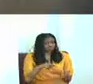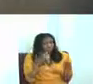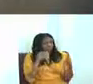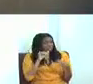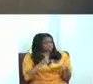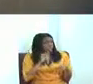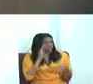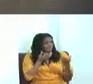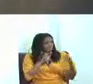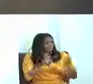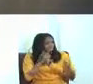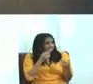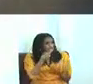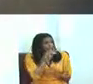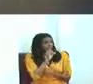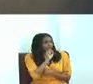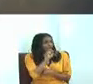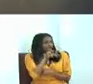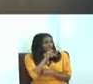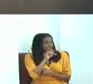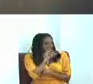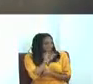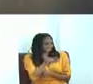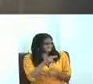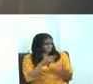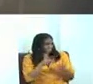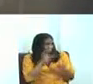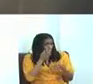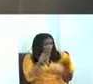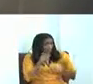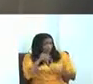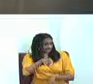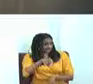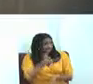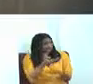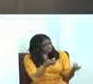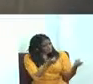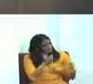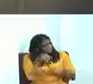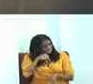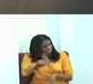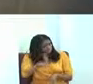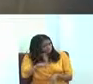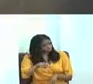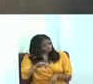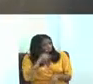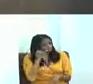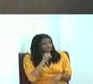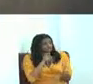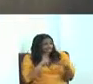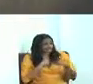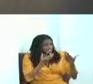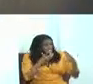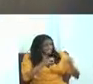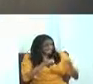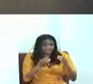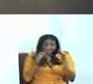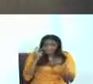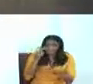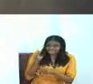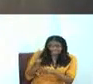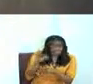downstairs today because the movie is down there. So we invite you to come down. If you don't get a chance to speak to her up here, you can come down and see